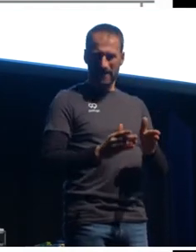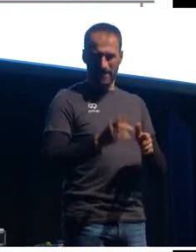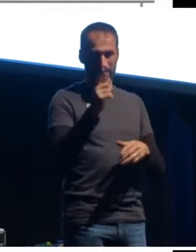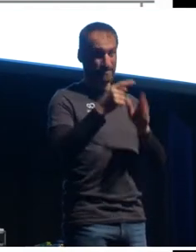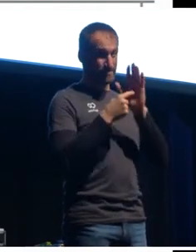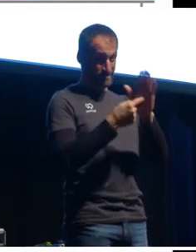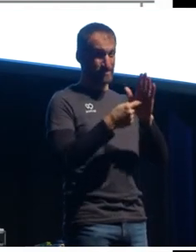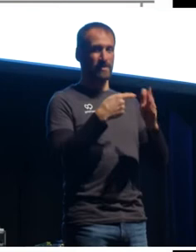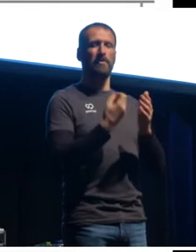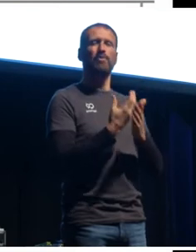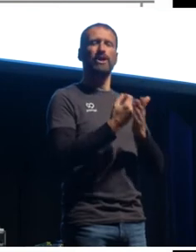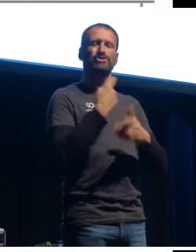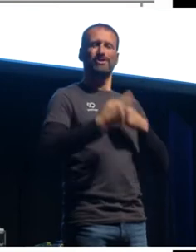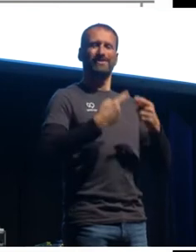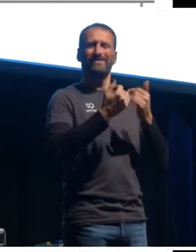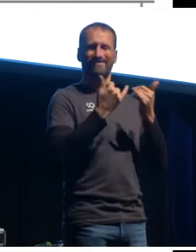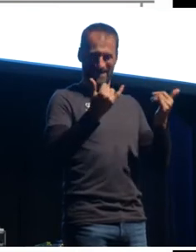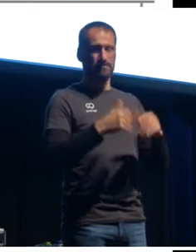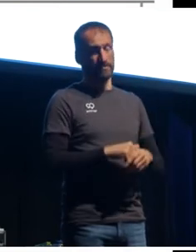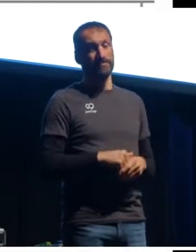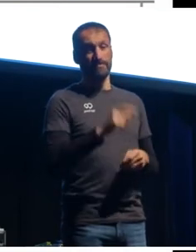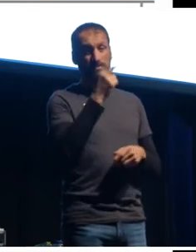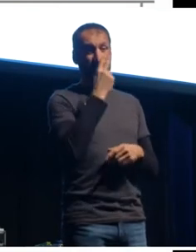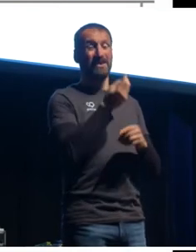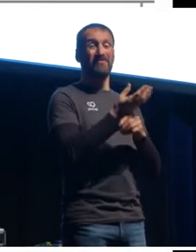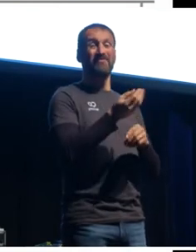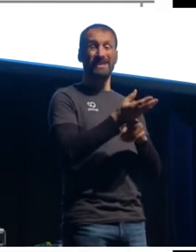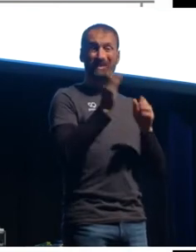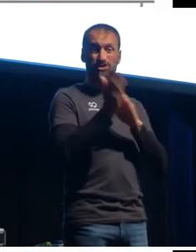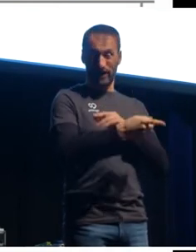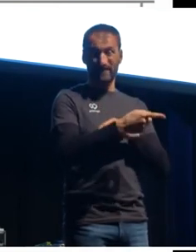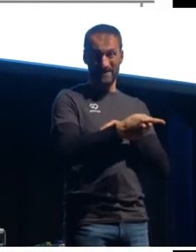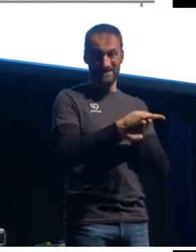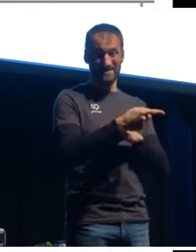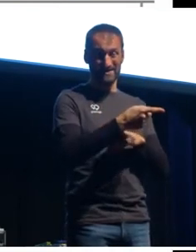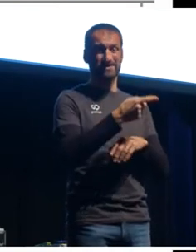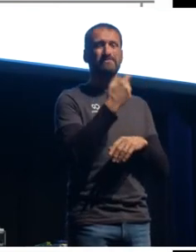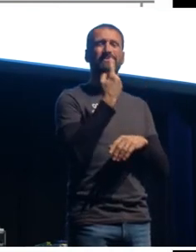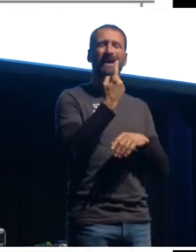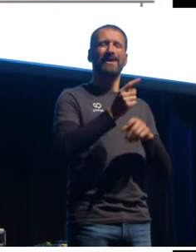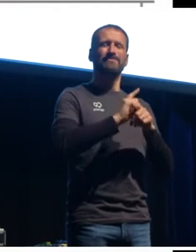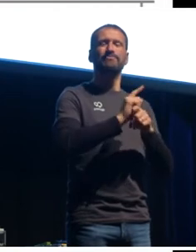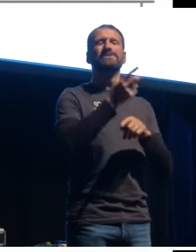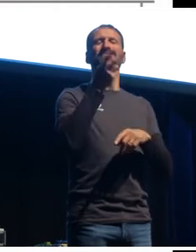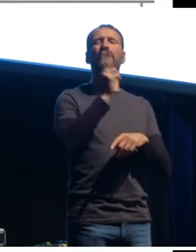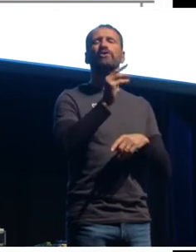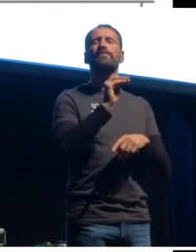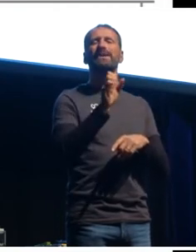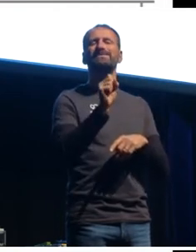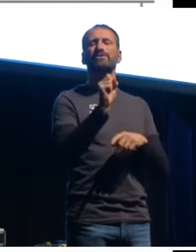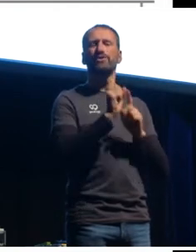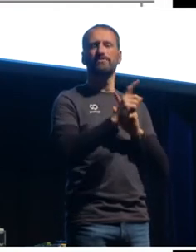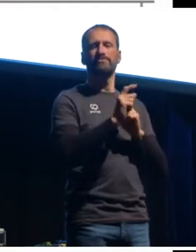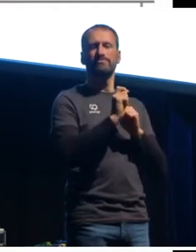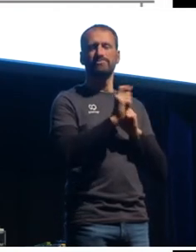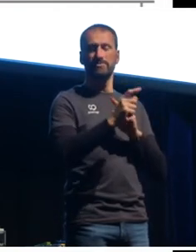in production. So our feed service, you see that the average response time for it is around 200 milliseconds. But it's not unlikely